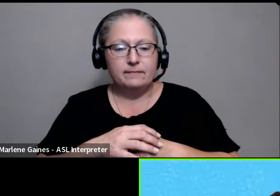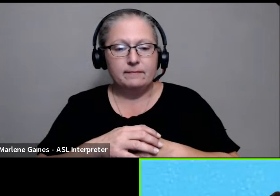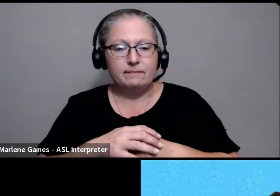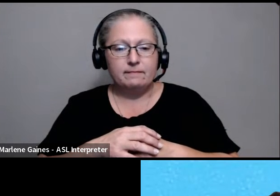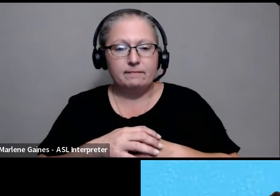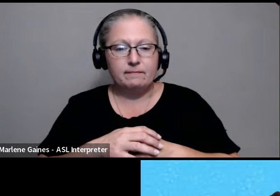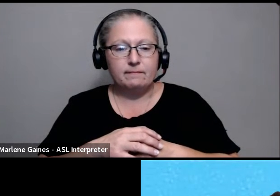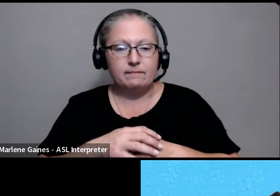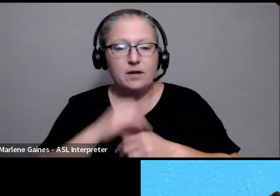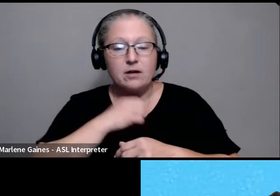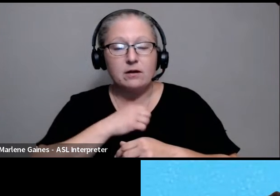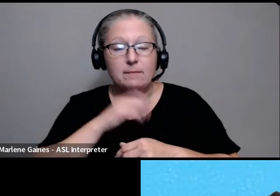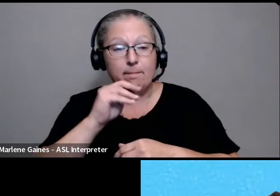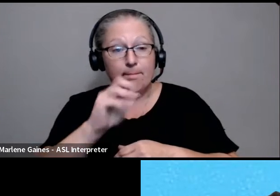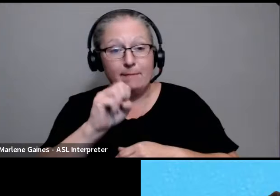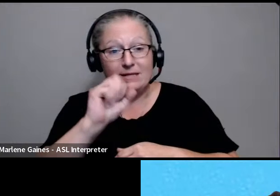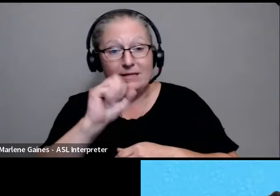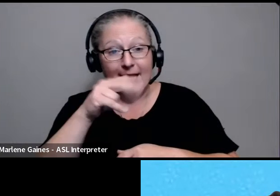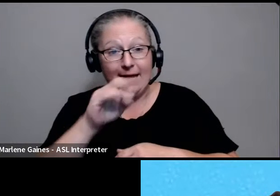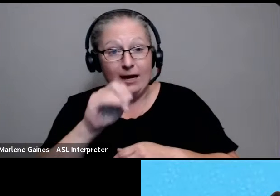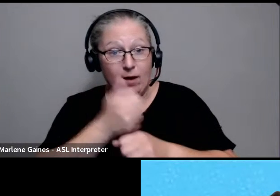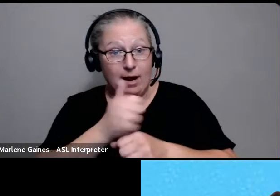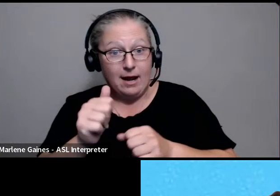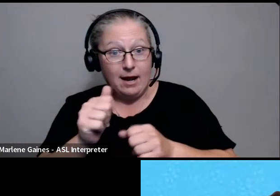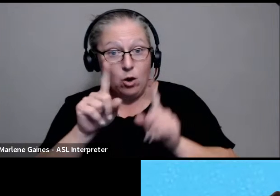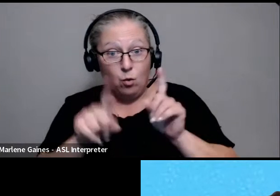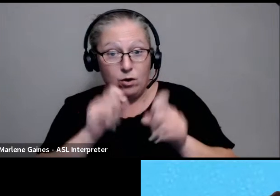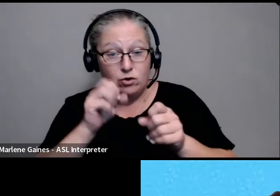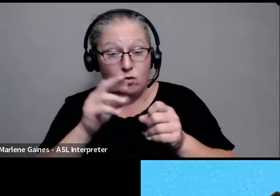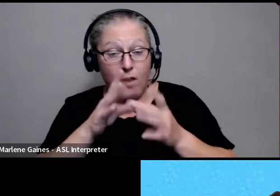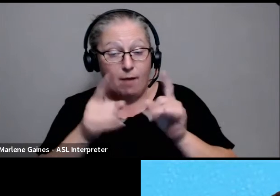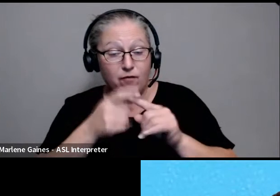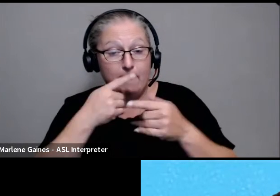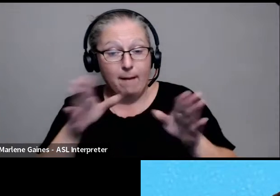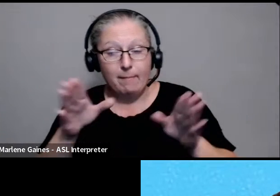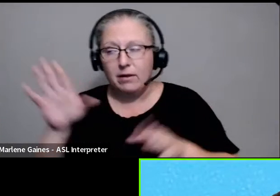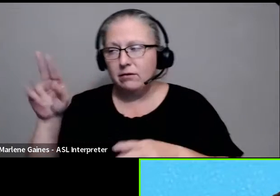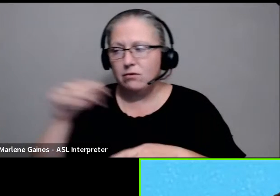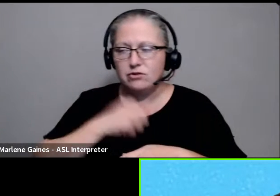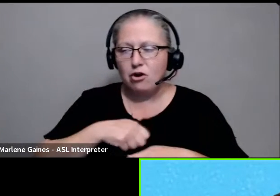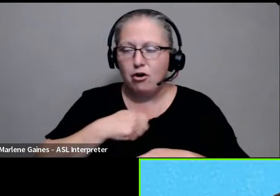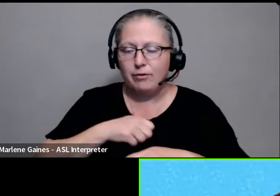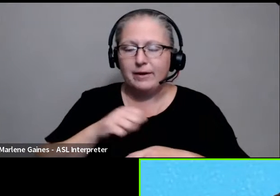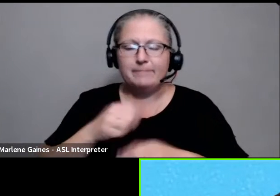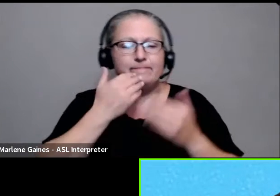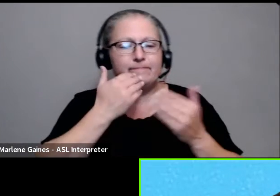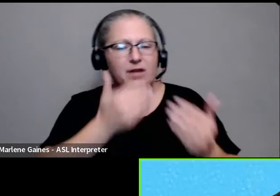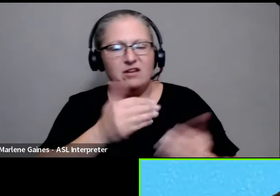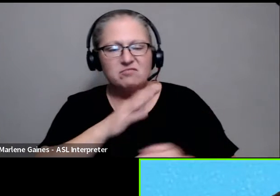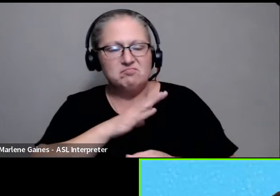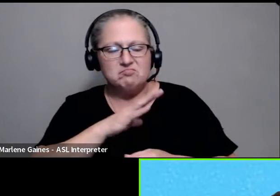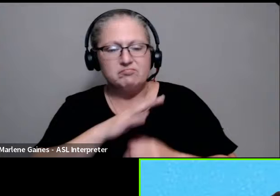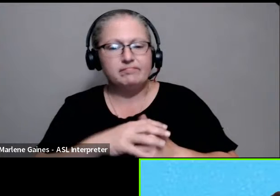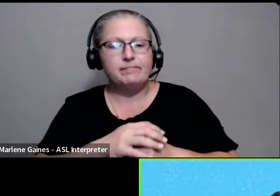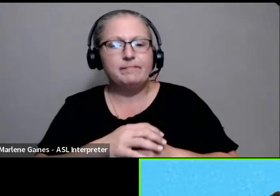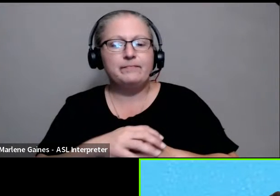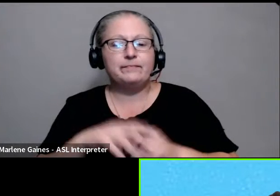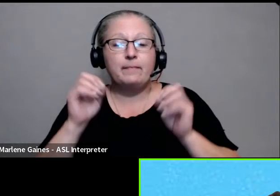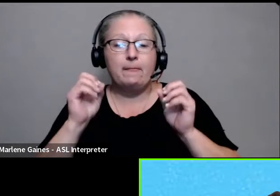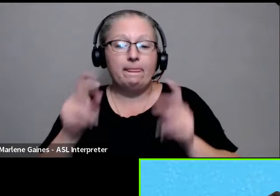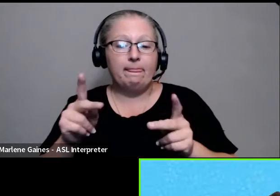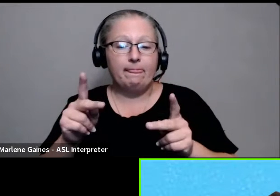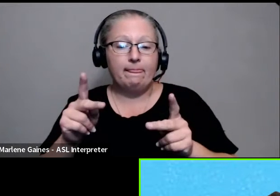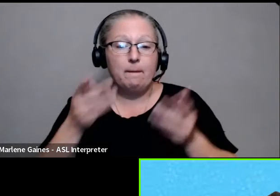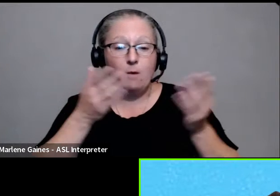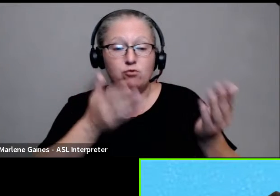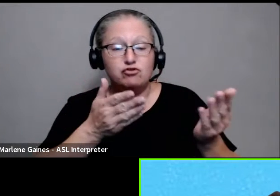Ms. I'm Aquino, sorry. are there any questions or comments from the public? No, sorry. Thank you. That's okay. All right, I'd like to